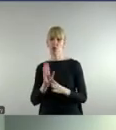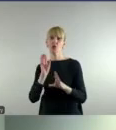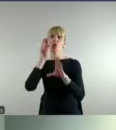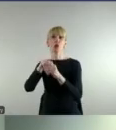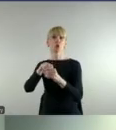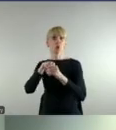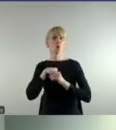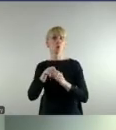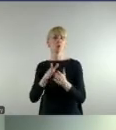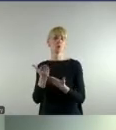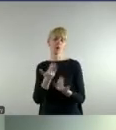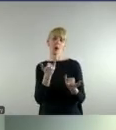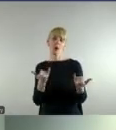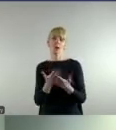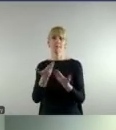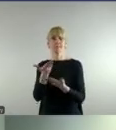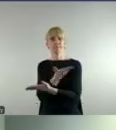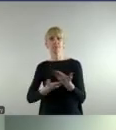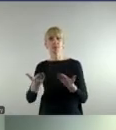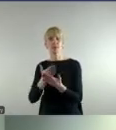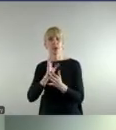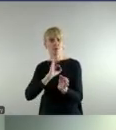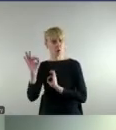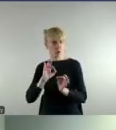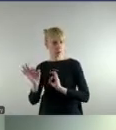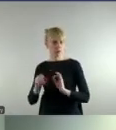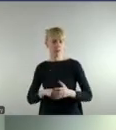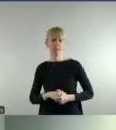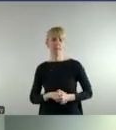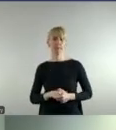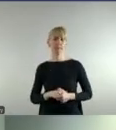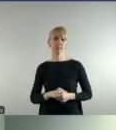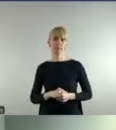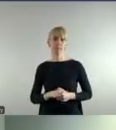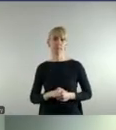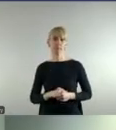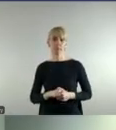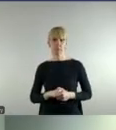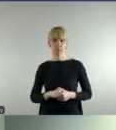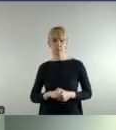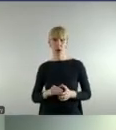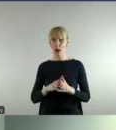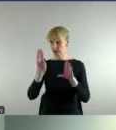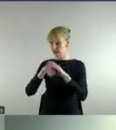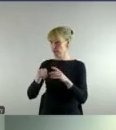which Magnus also talked a lot about before me, and this cross-sector collaboration.